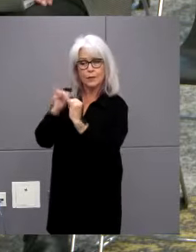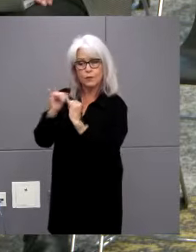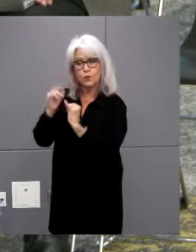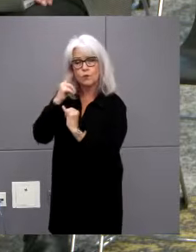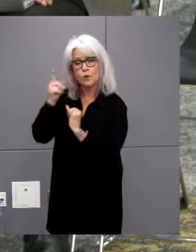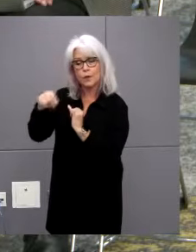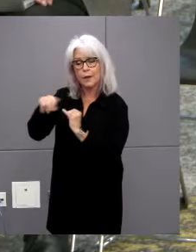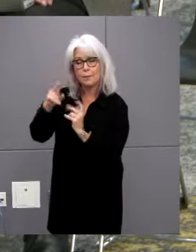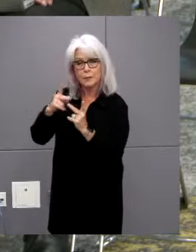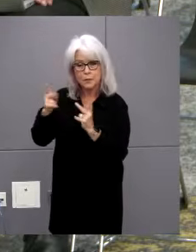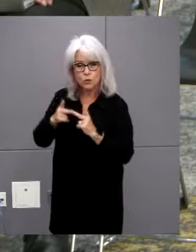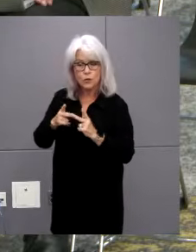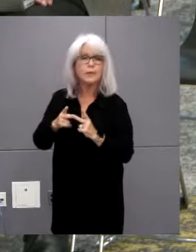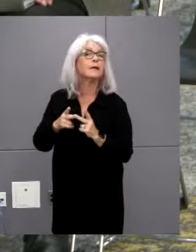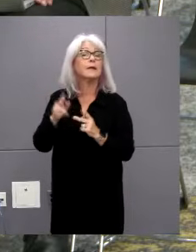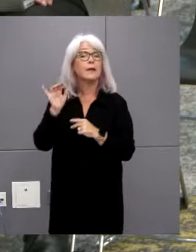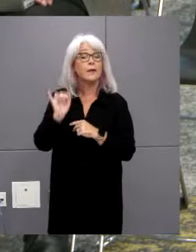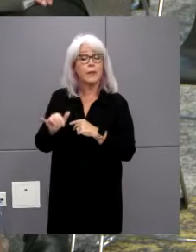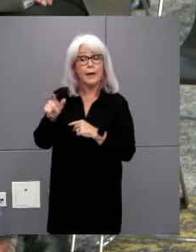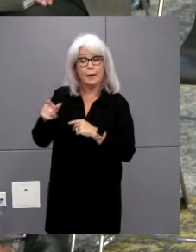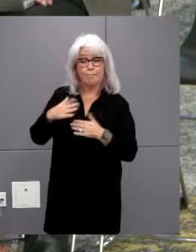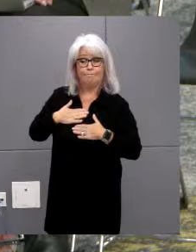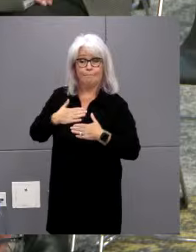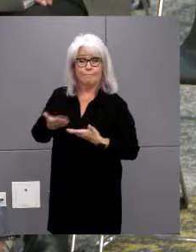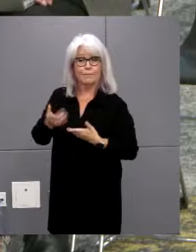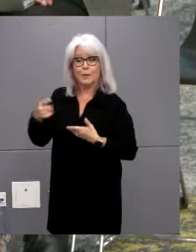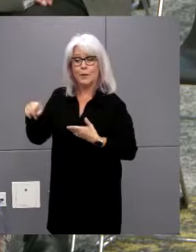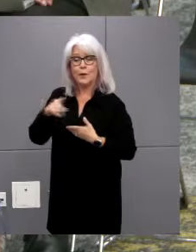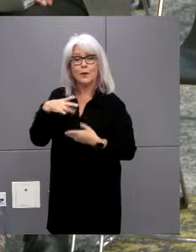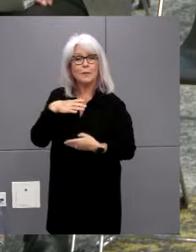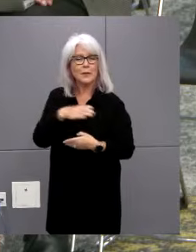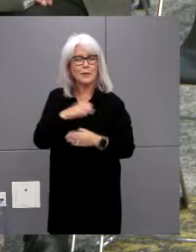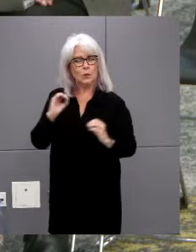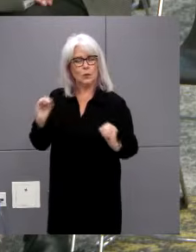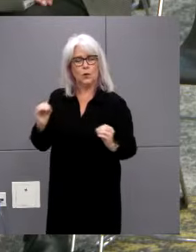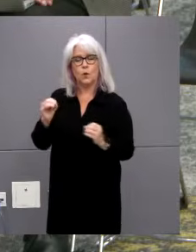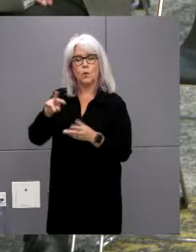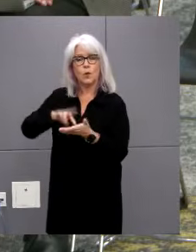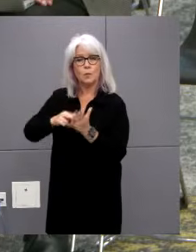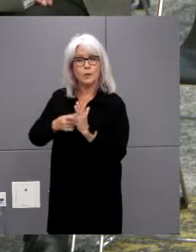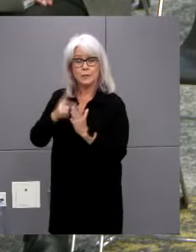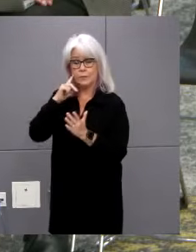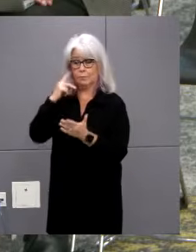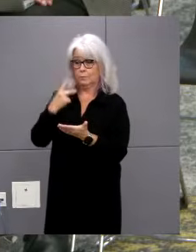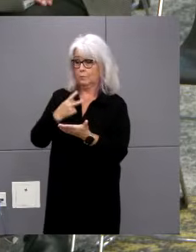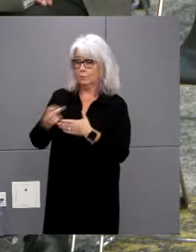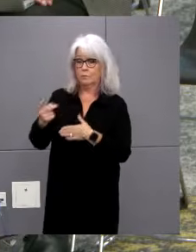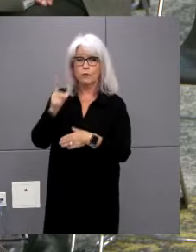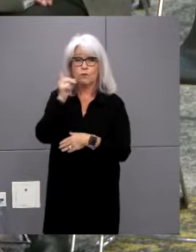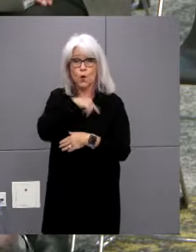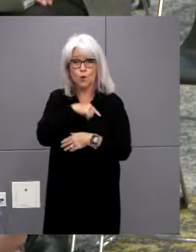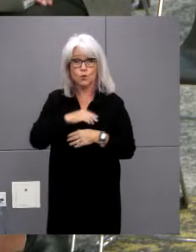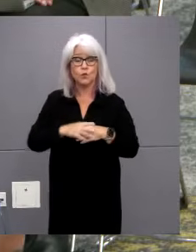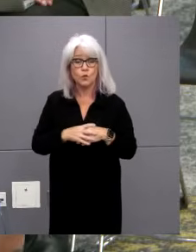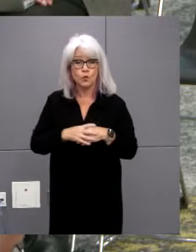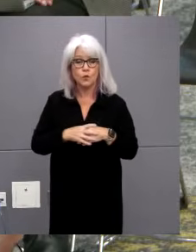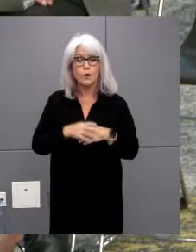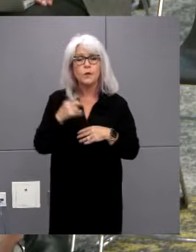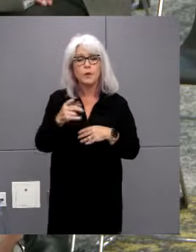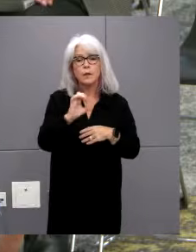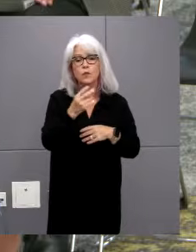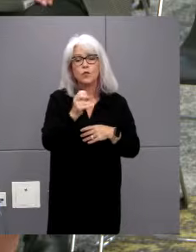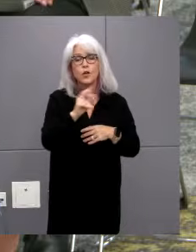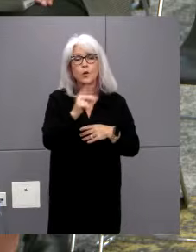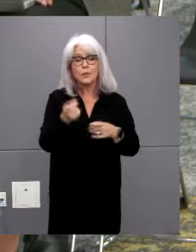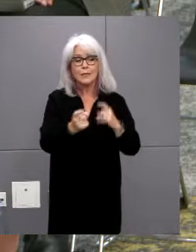position. This assertion that the committee had no further purpose is demonstrably false. The chair was provided with the